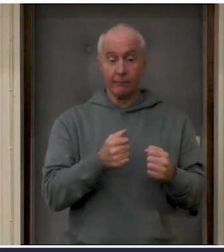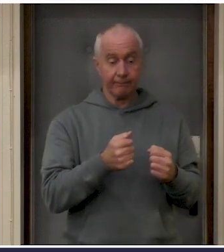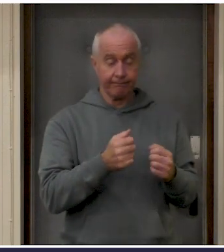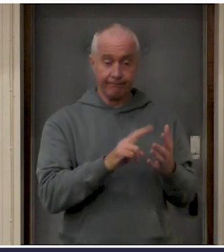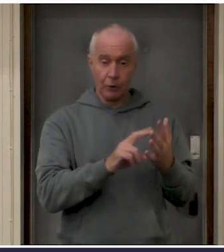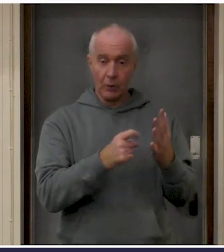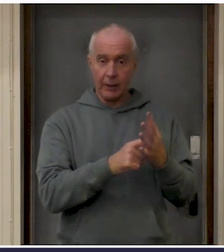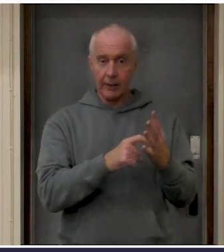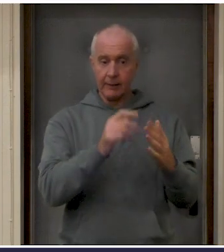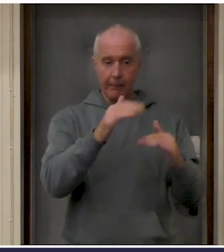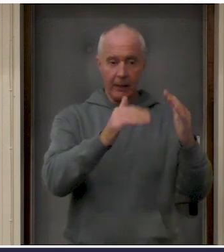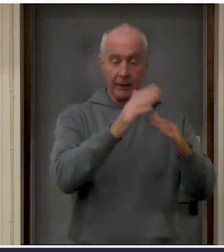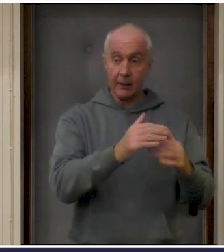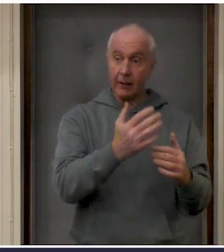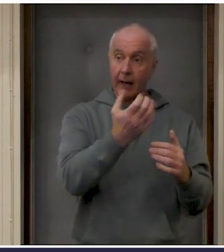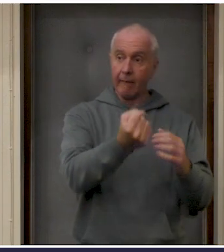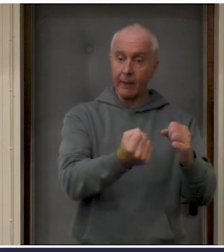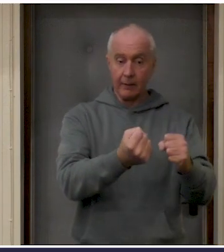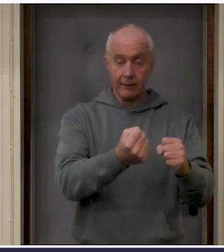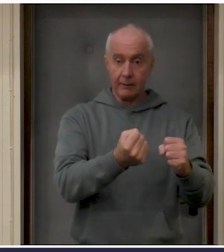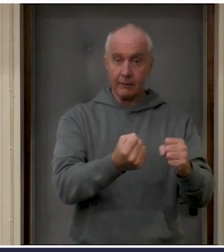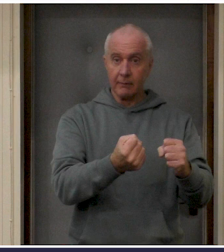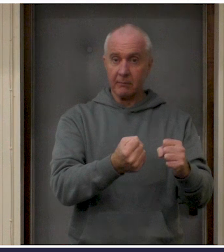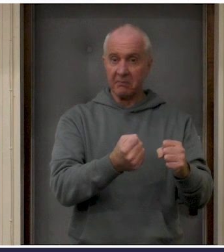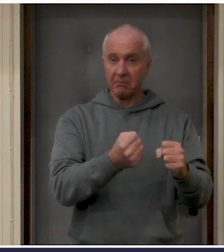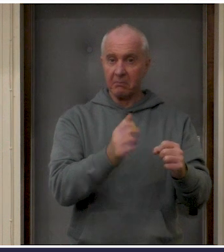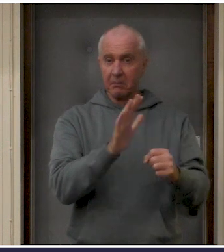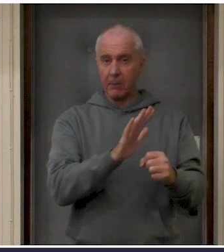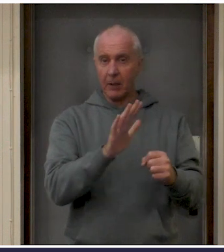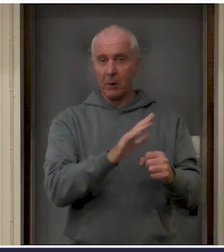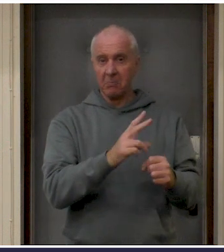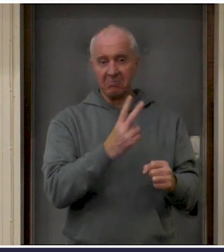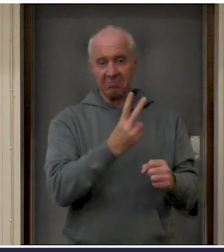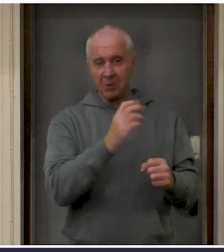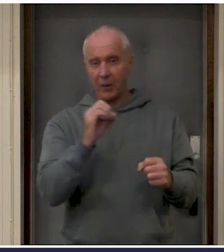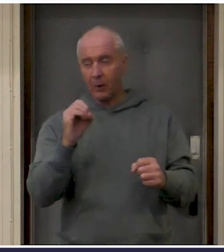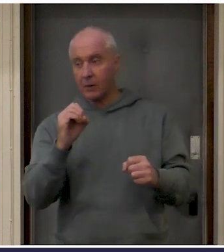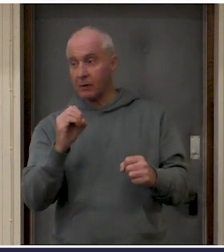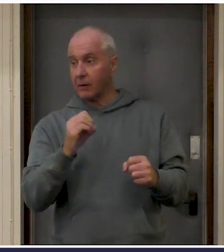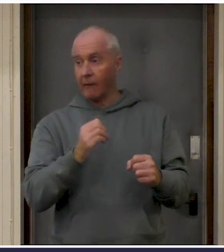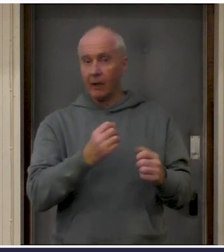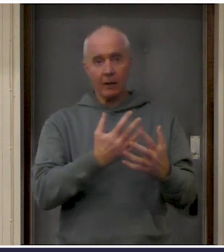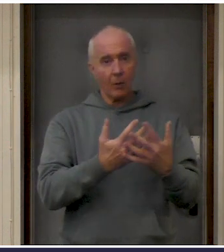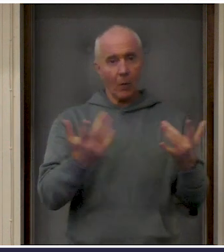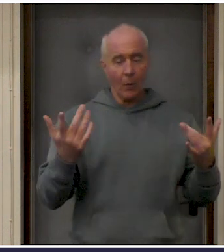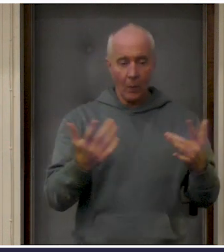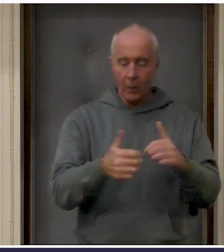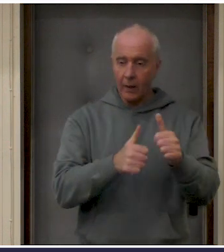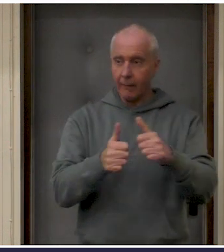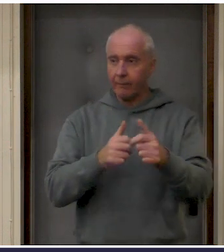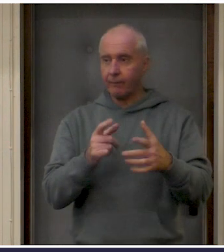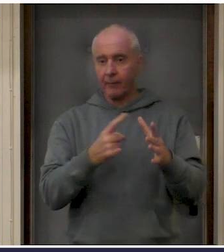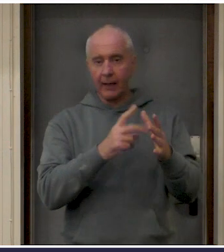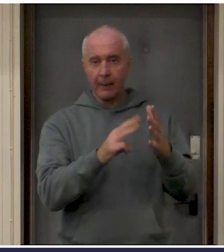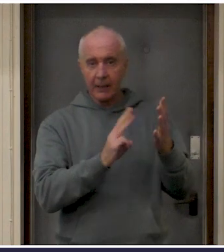the site had one until early 2000s, I think. There was a whole host of industry on the island. There was